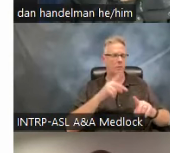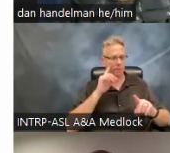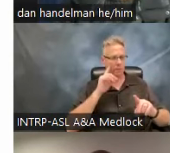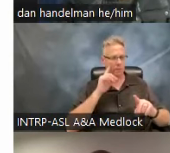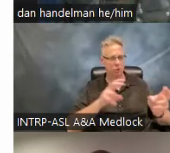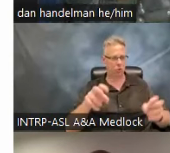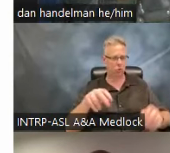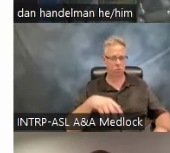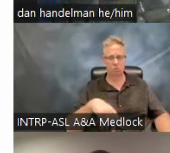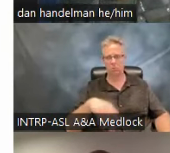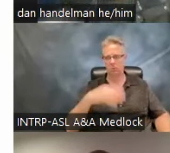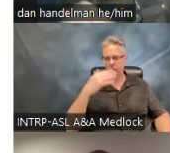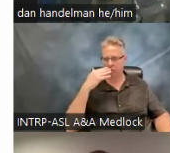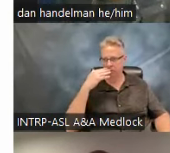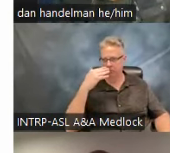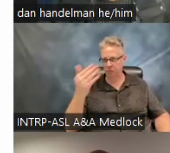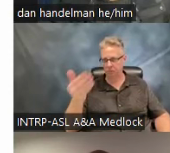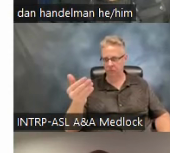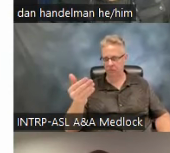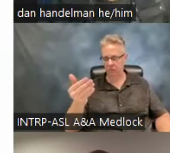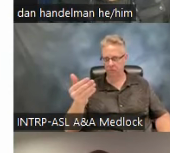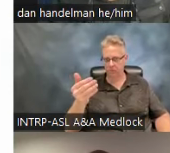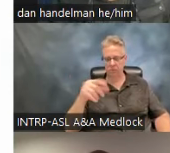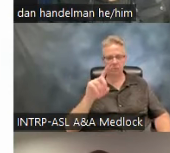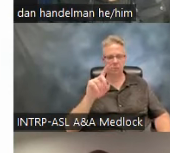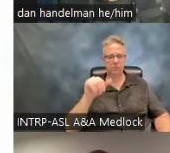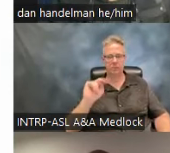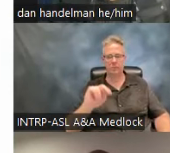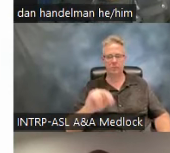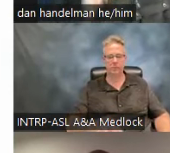Thank you, Commissioner Catherine. And Co-Chair Dan?